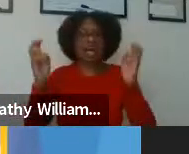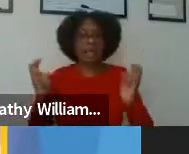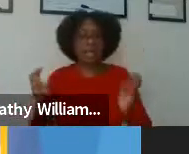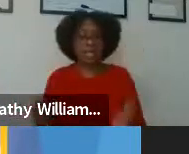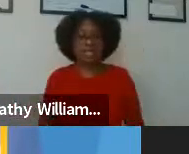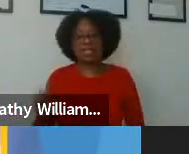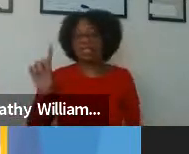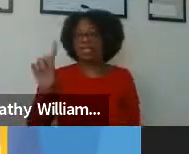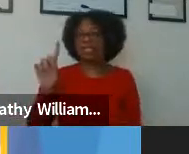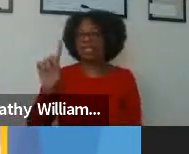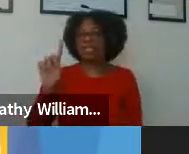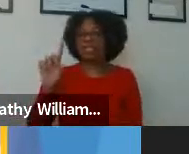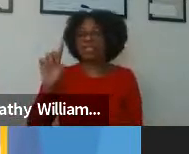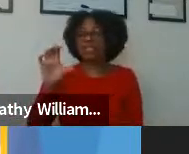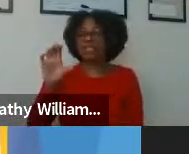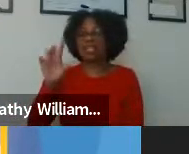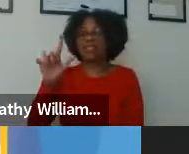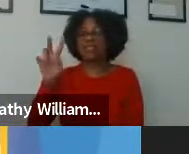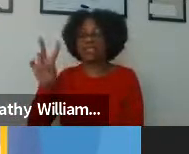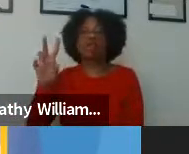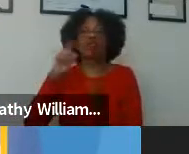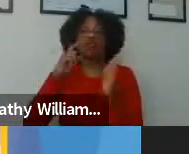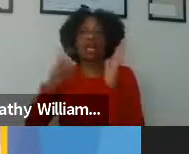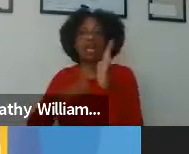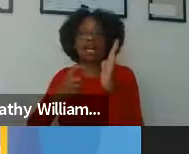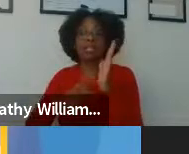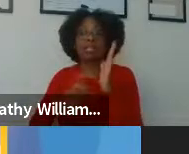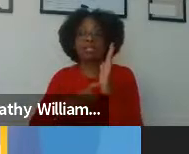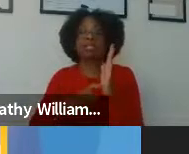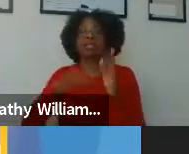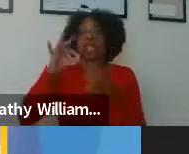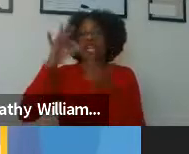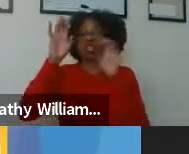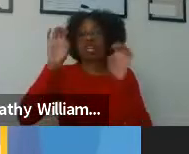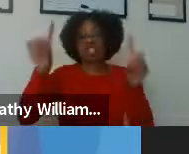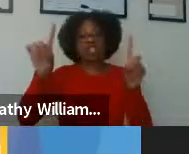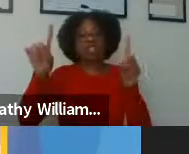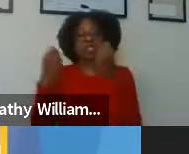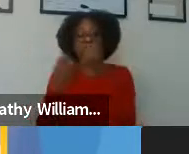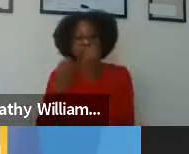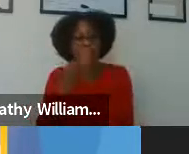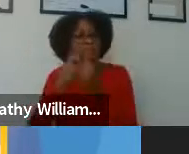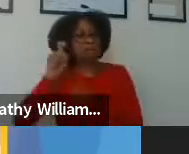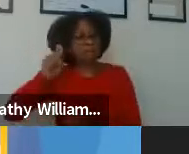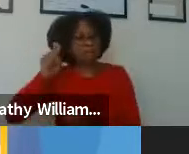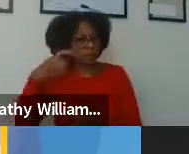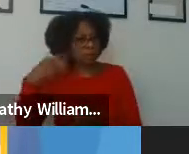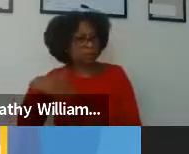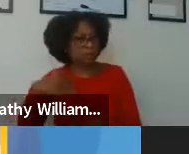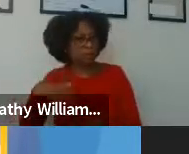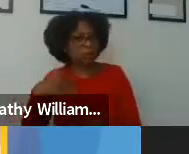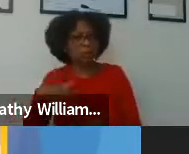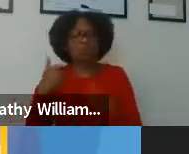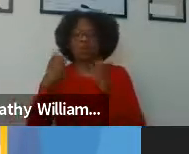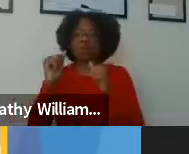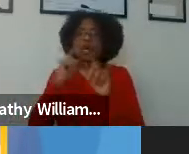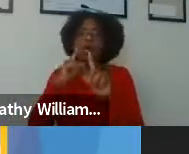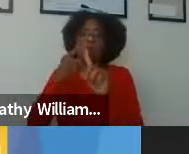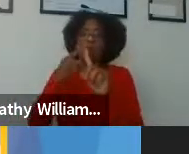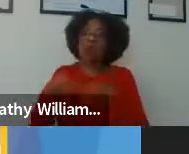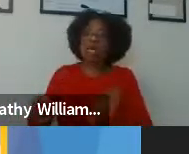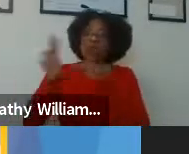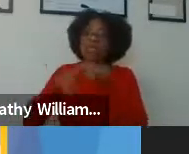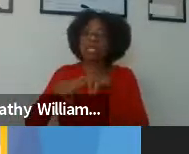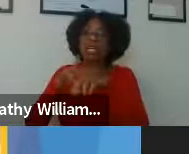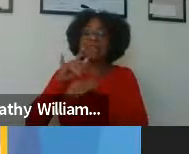dLCV recognizes that there is a great need for special education advocacy and is working towards increasing the availability of these services